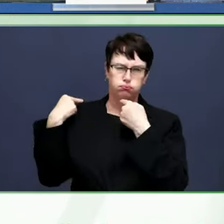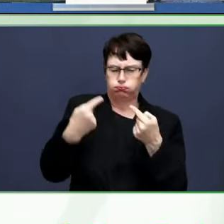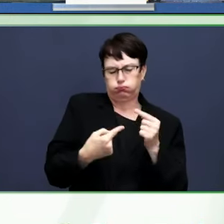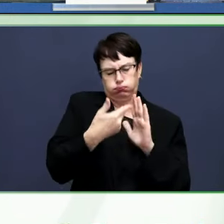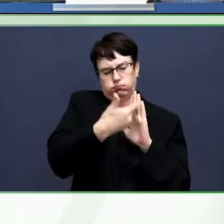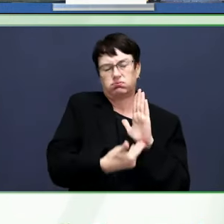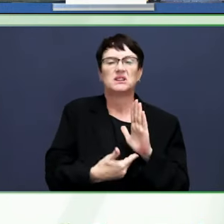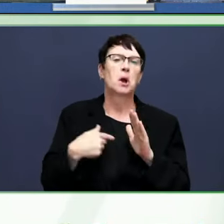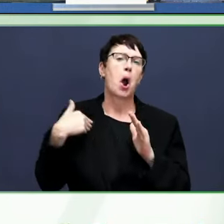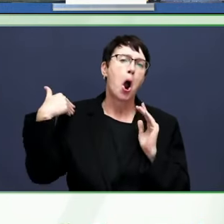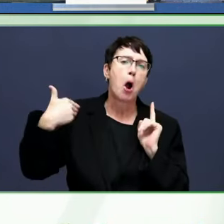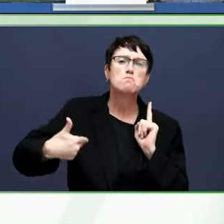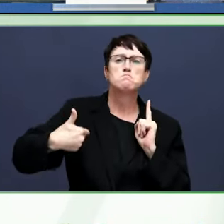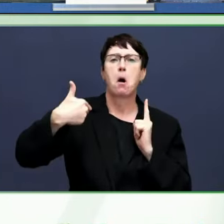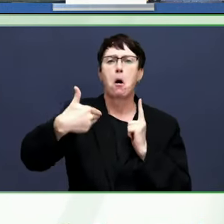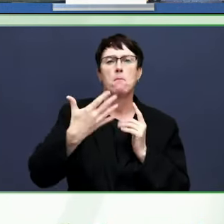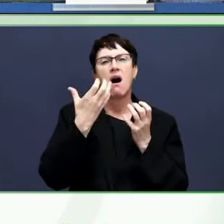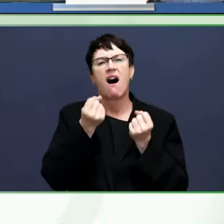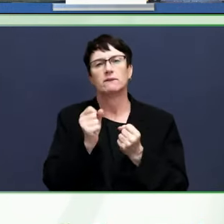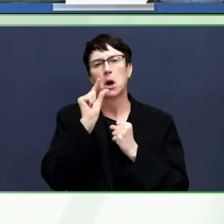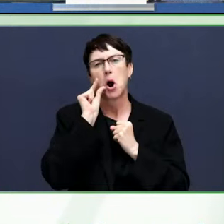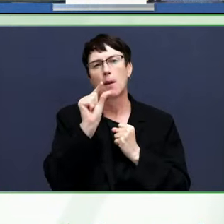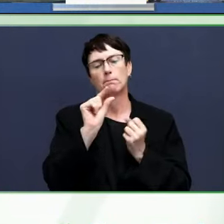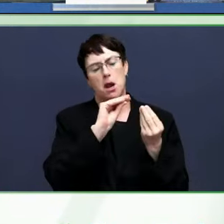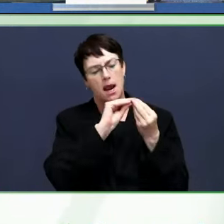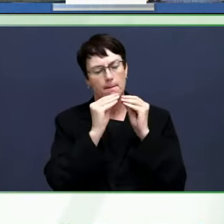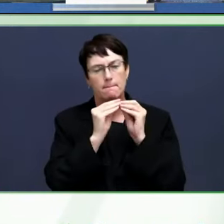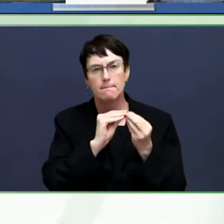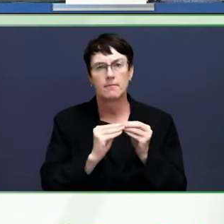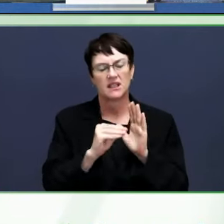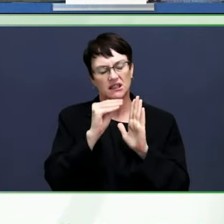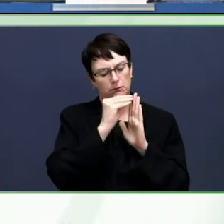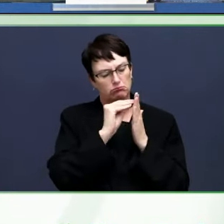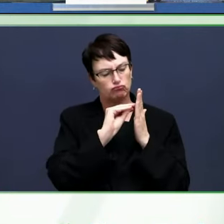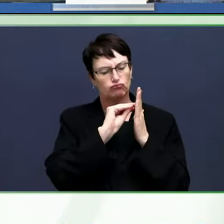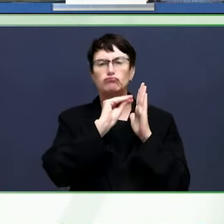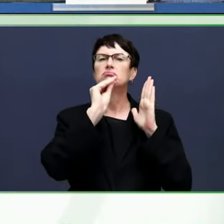time. We recently got a new curricula, for example.